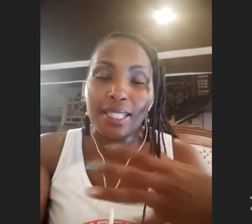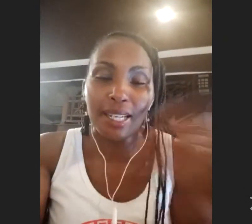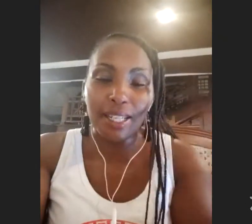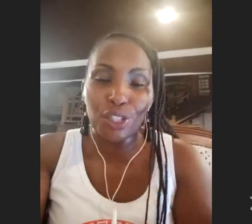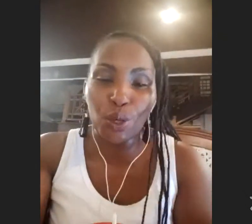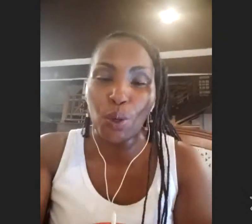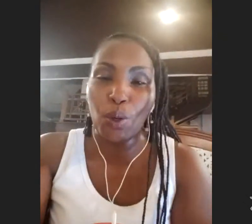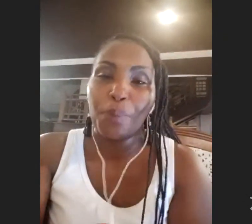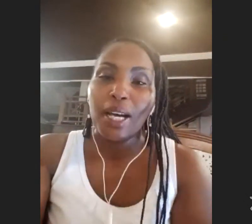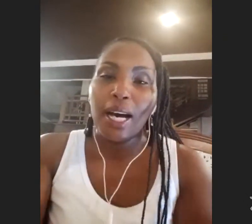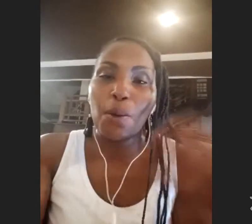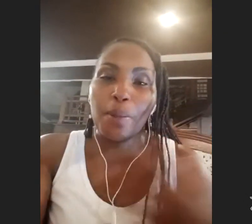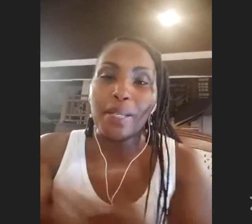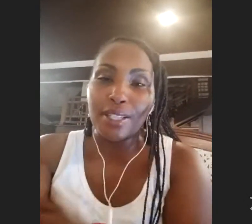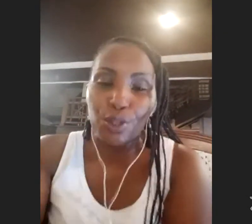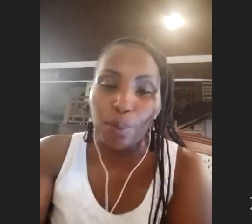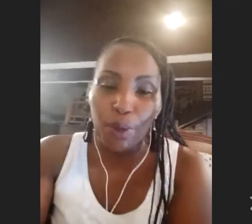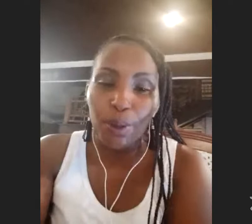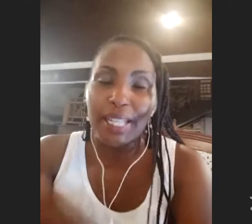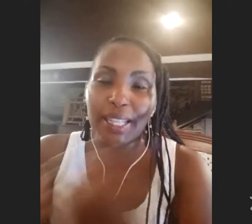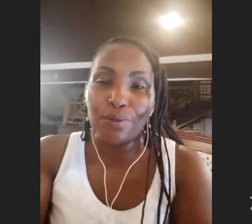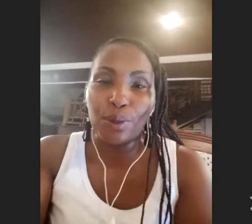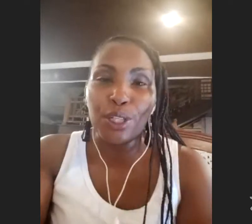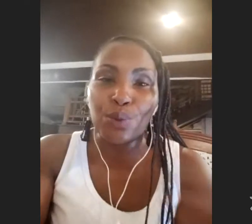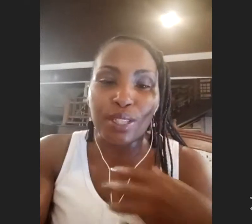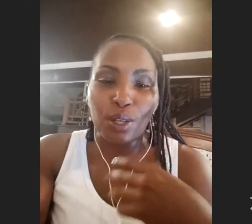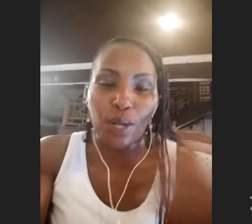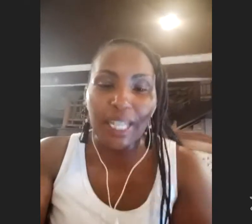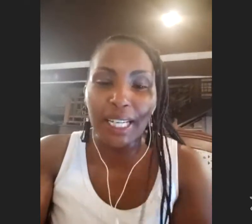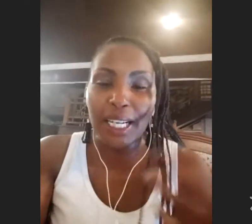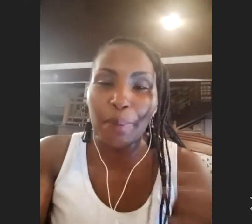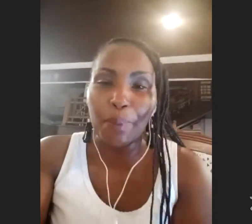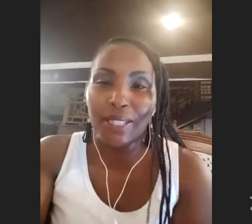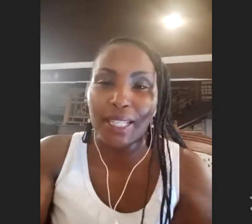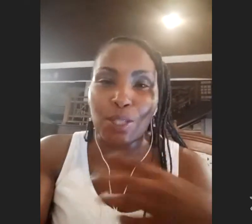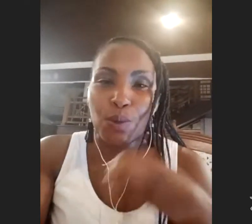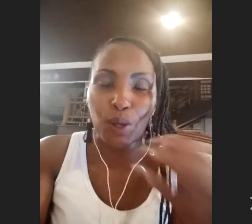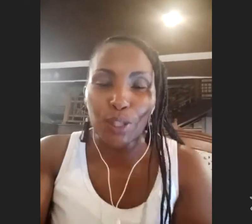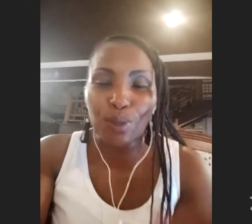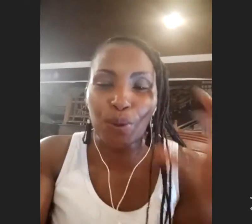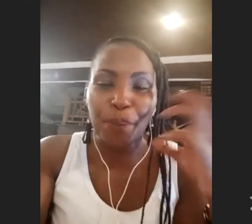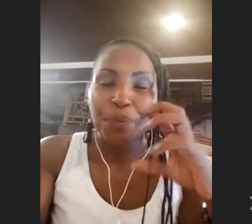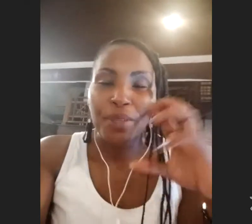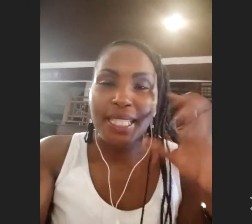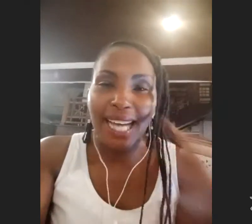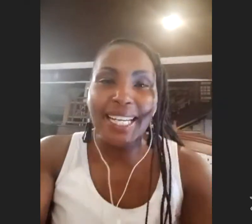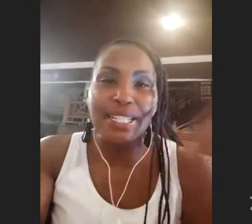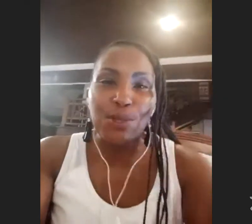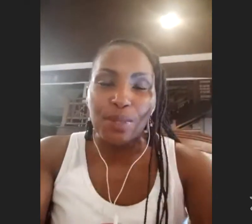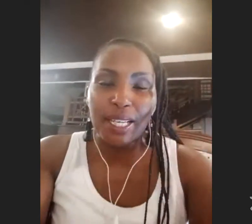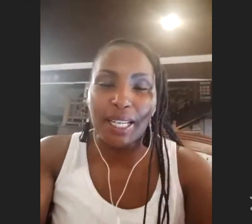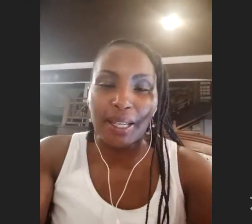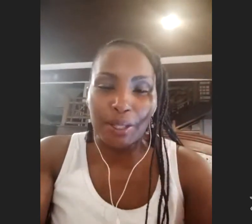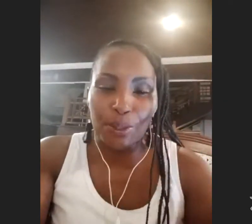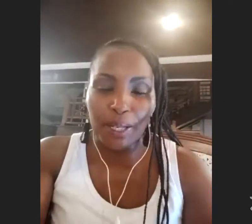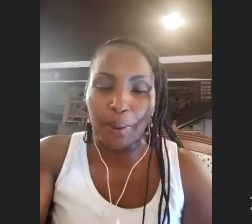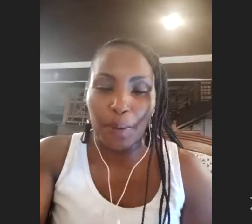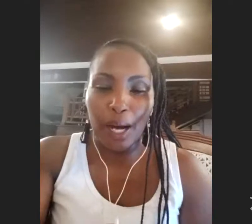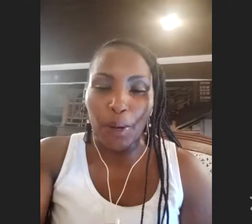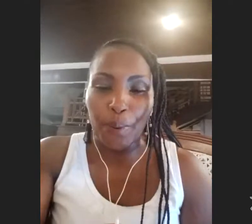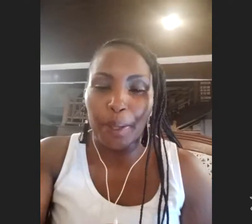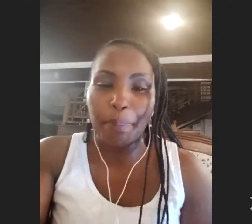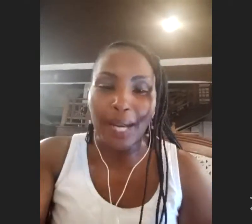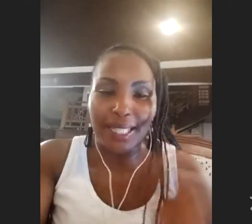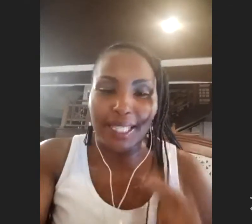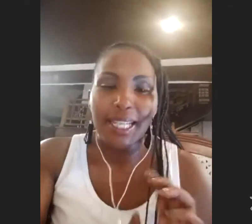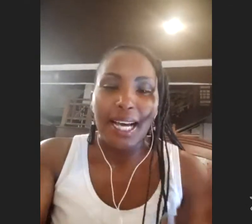It's International Women's Day tomorrow, and therefore it was only important that we also tie it to